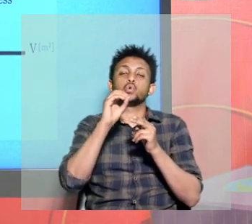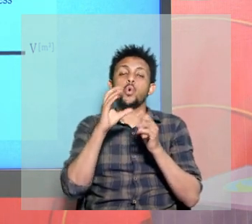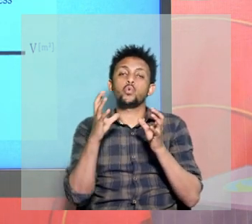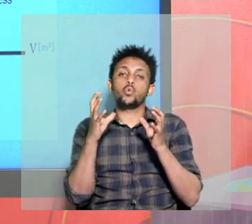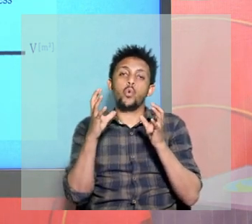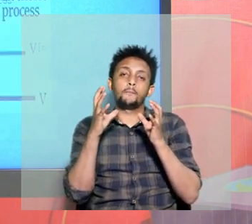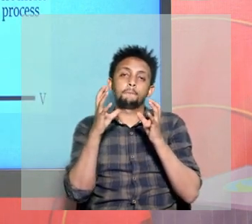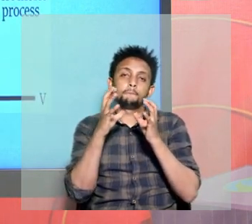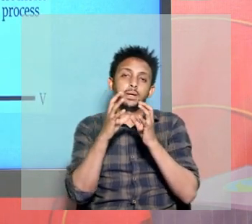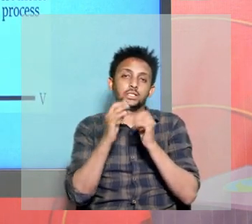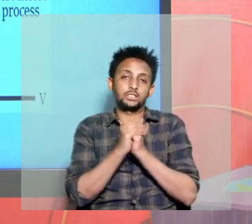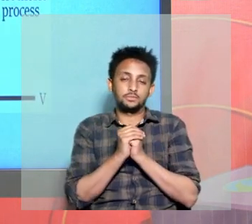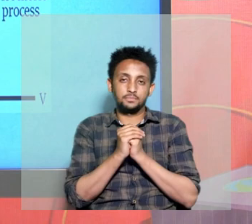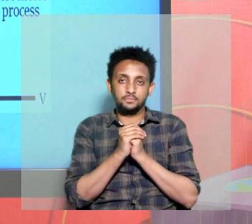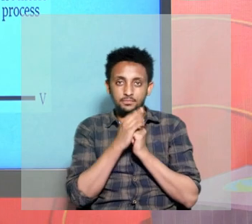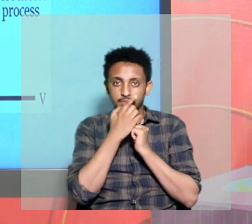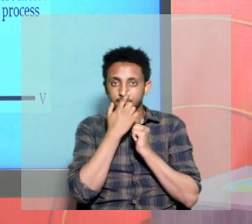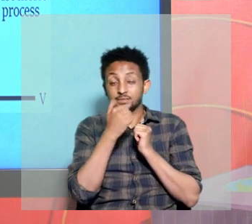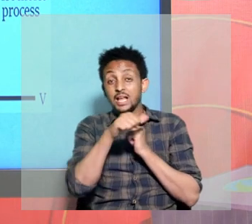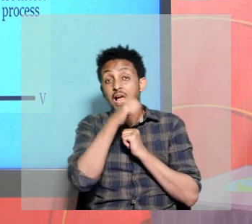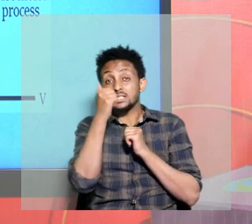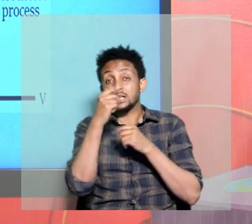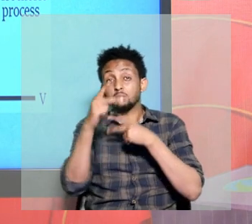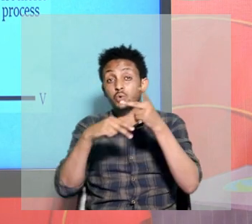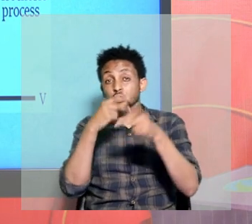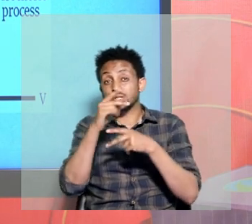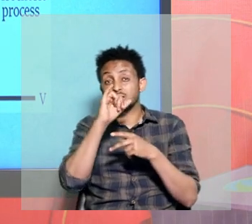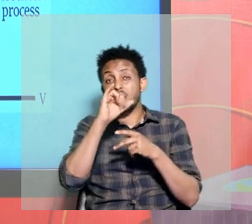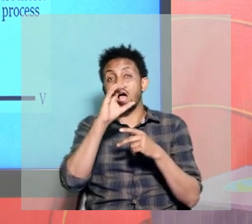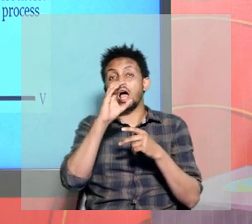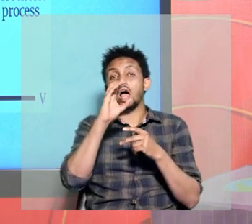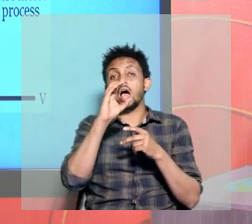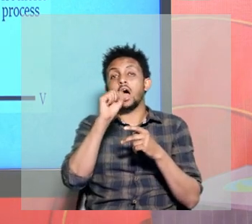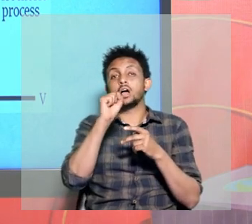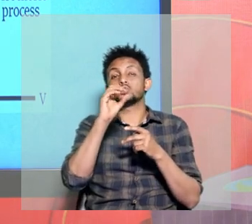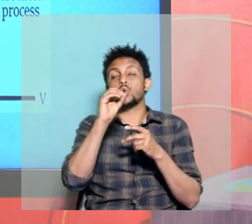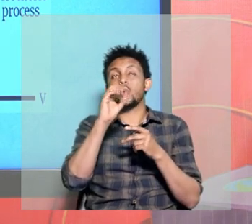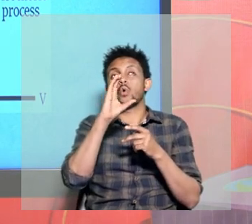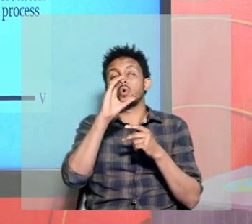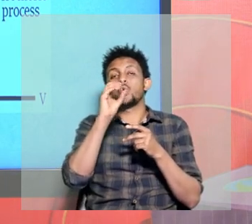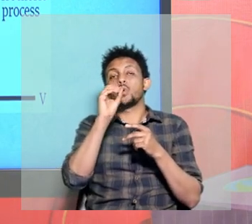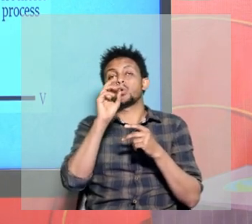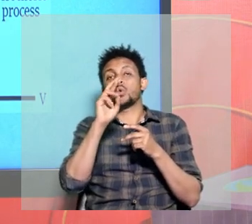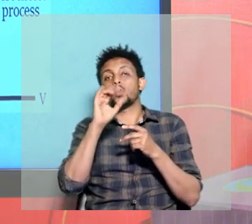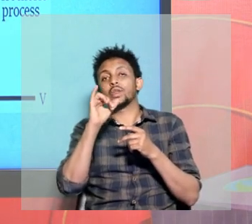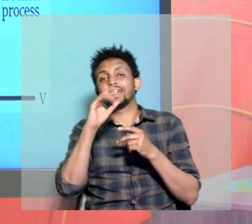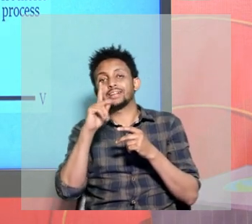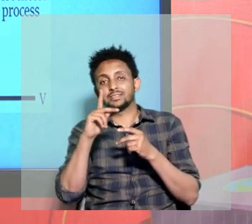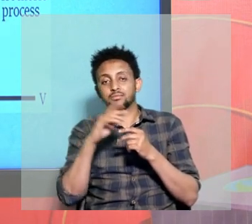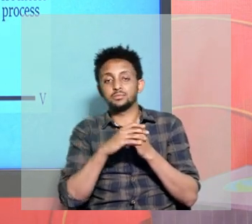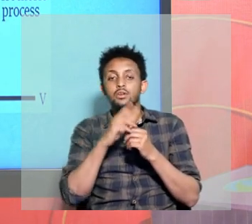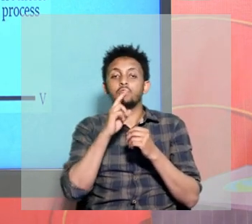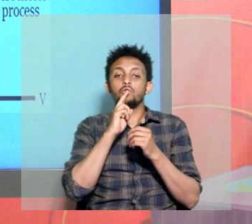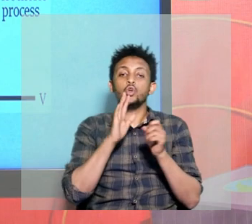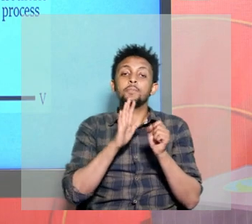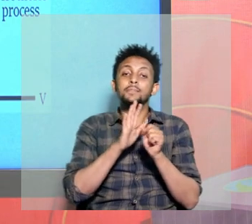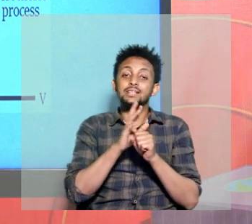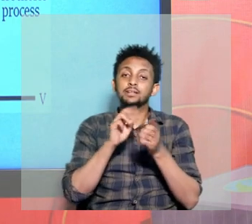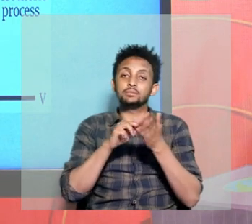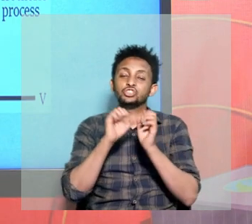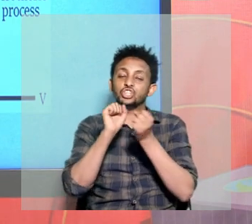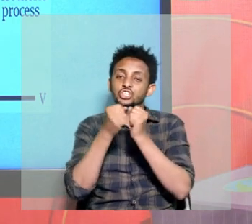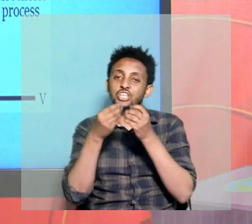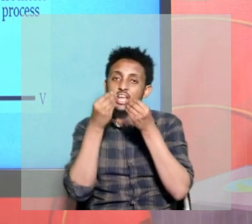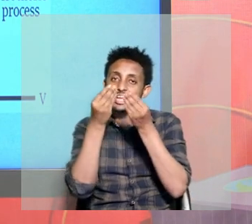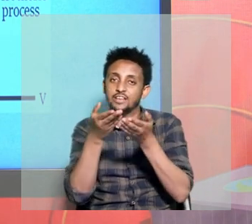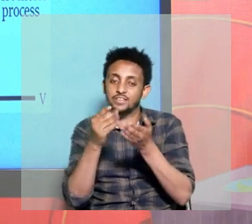compression. The other process is isochoric. It's also known to be isovolumetric. Isovolumetric means changing